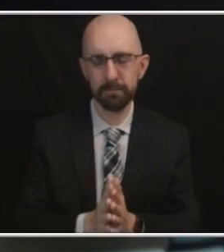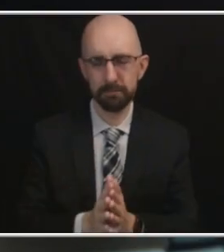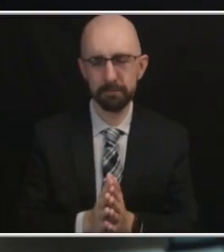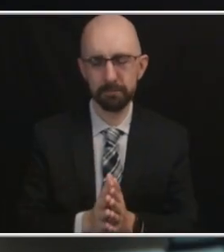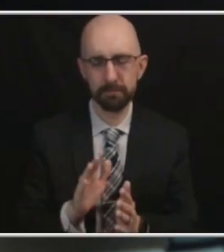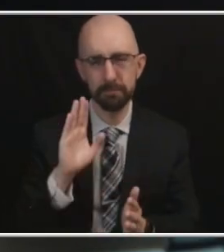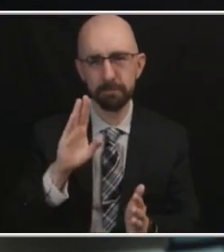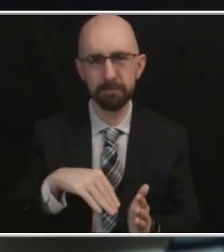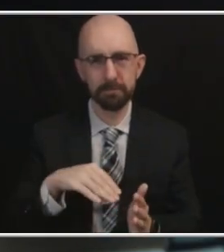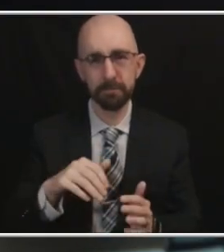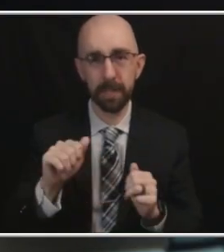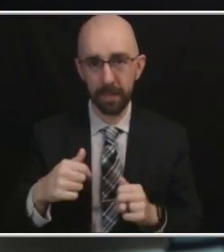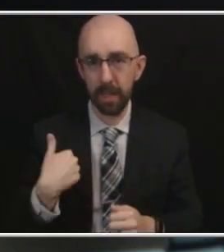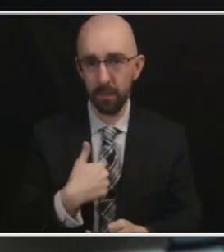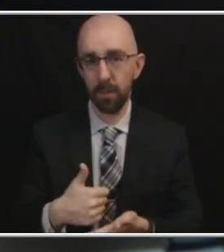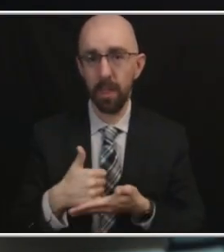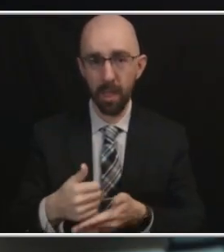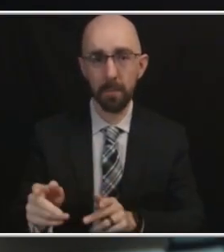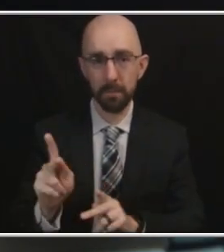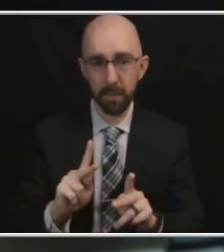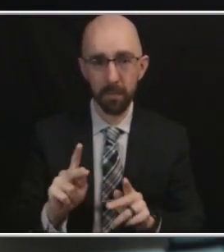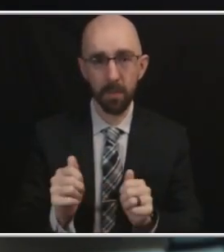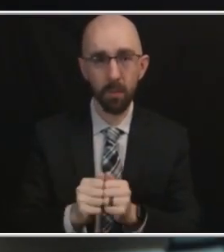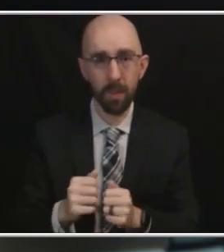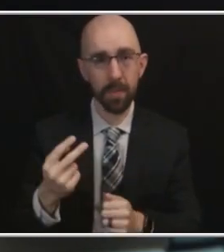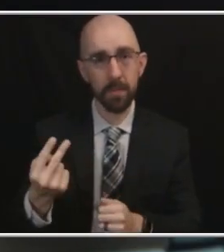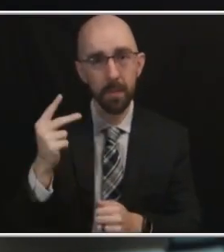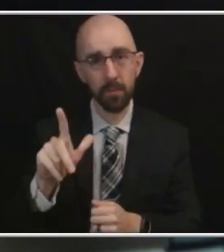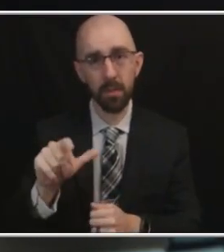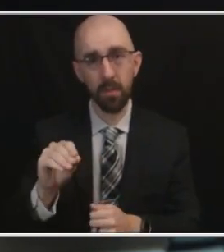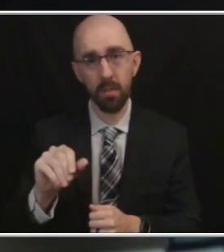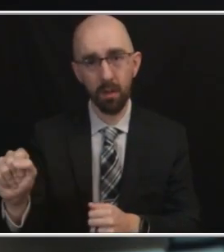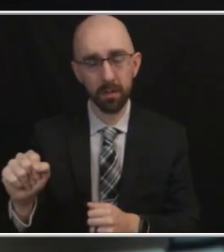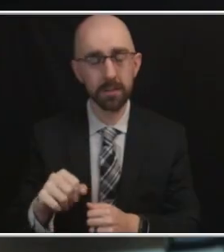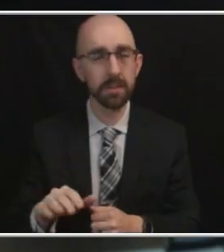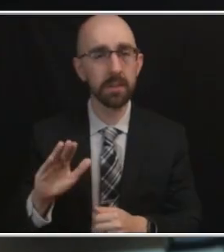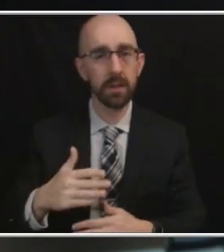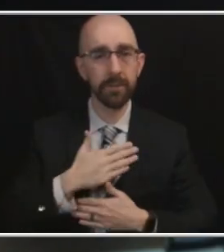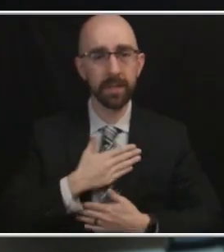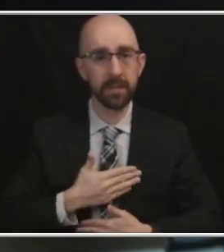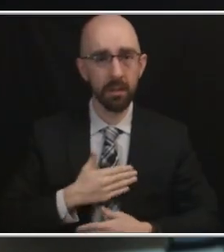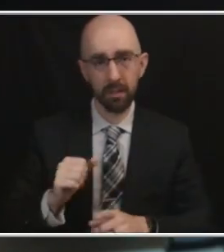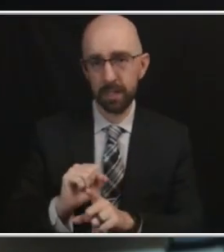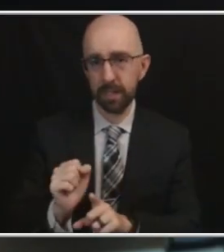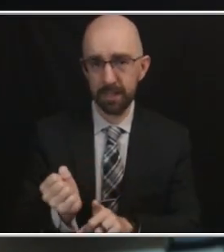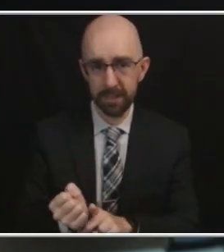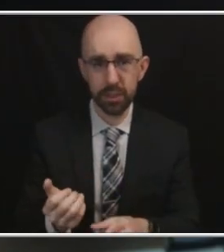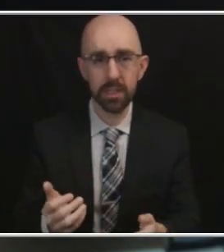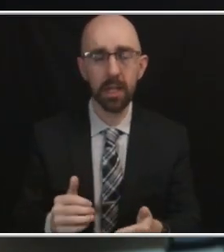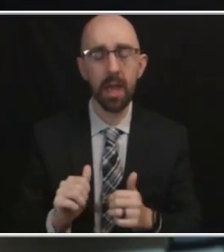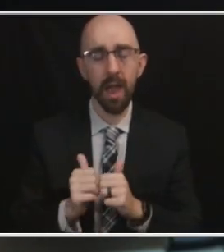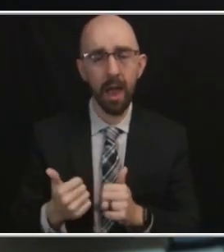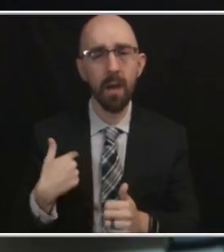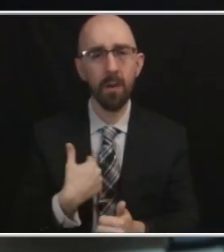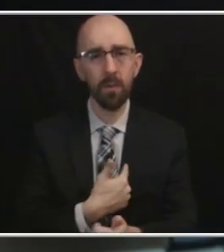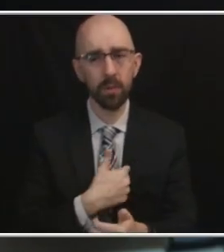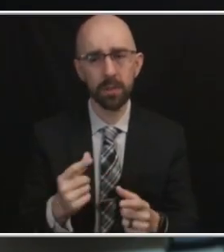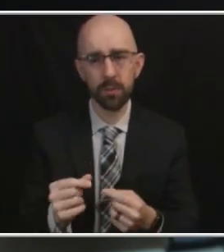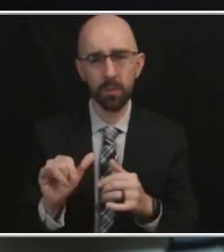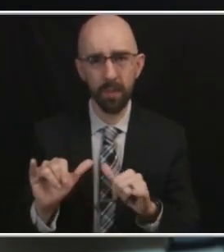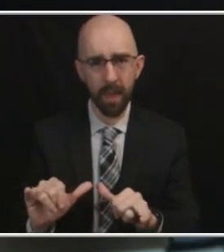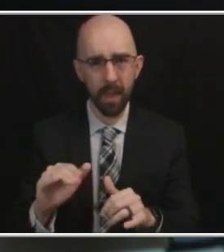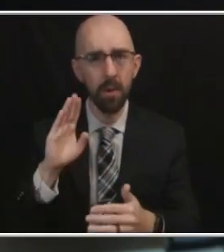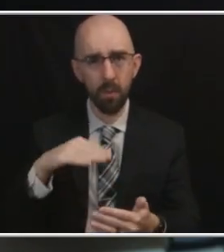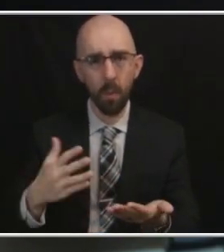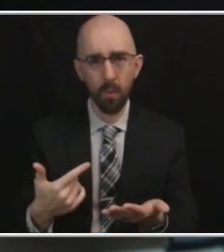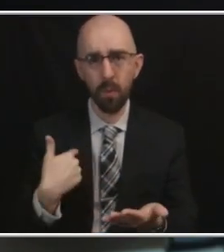Could we help people better with their memory loss? Could we help people with their physical conditioning? And how do we do that, knowing what we know about